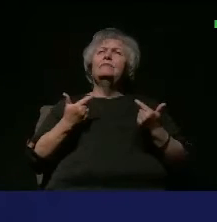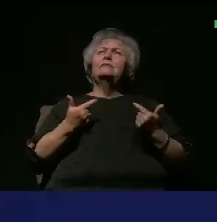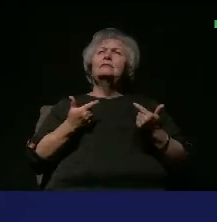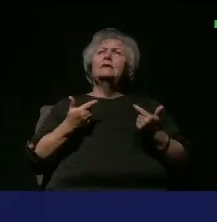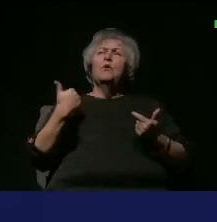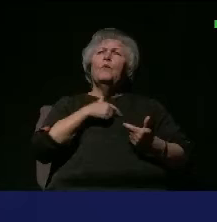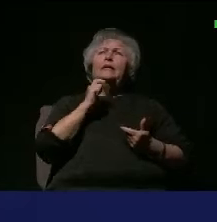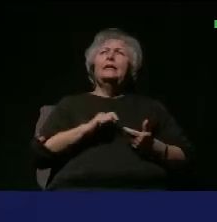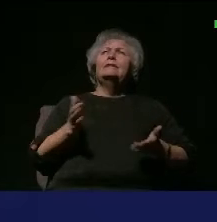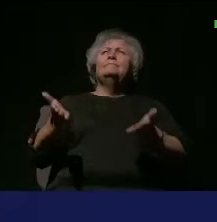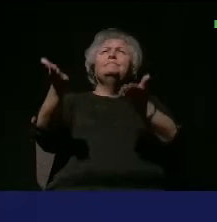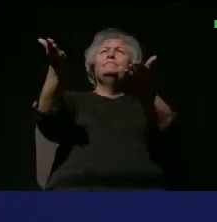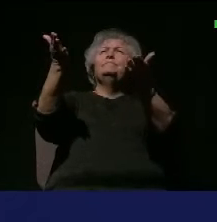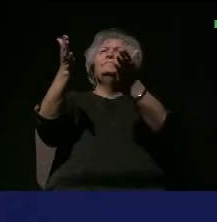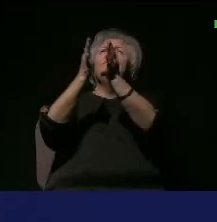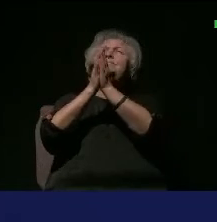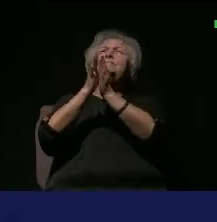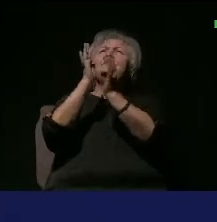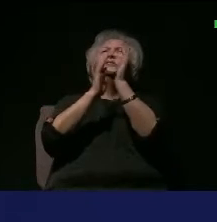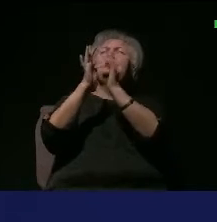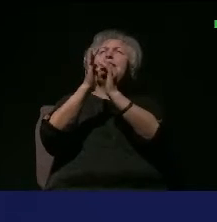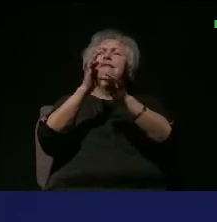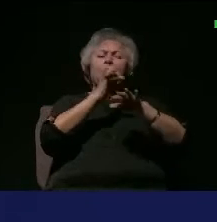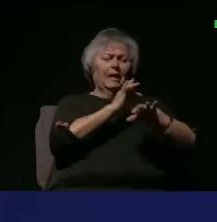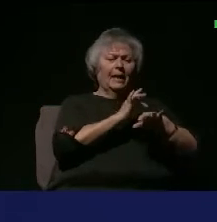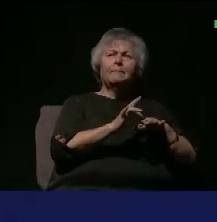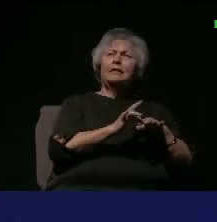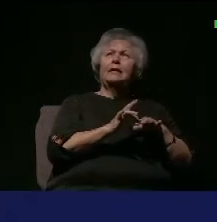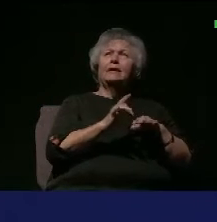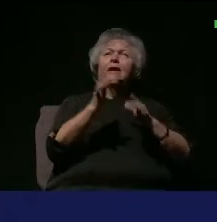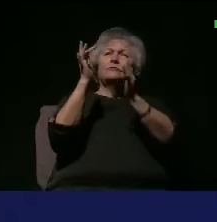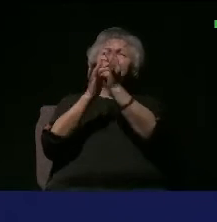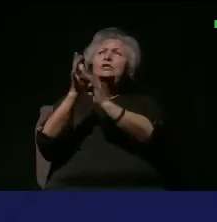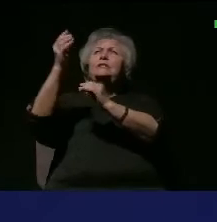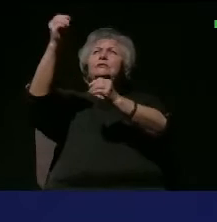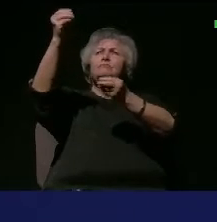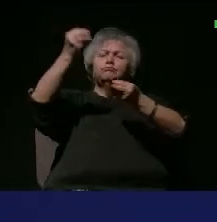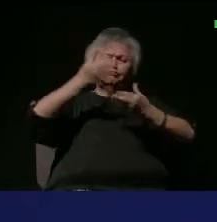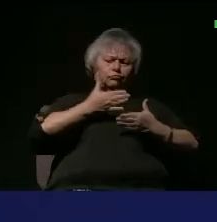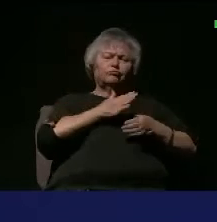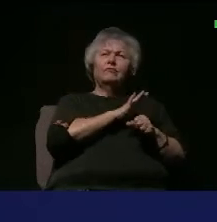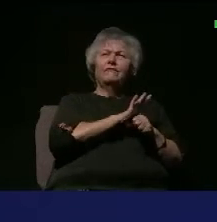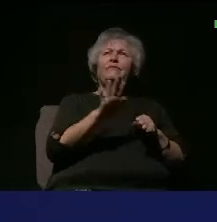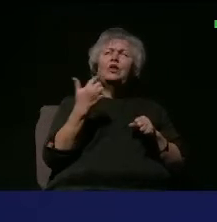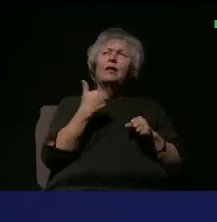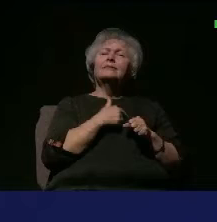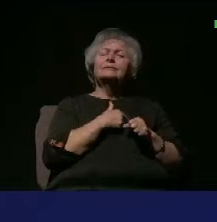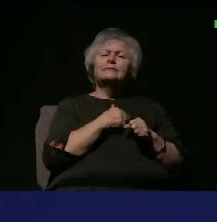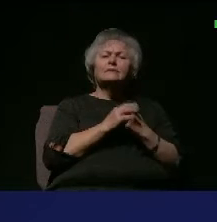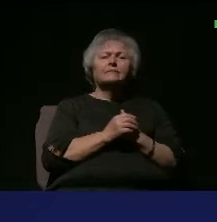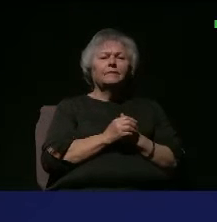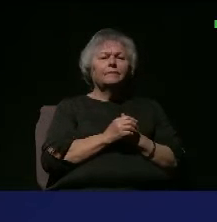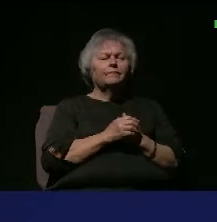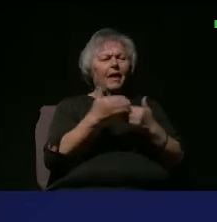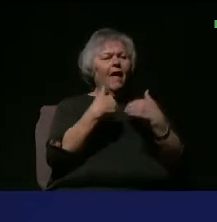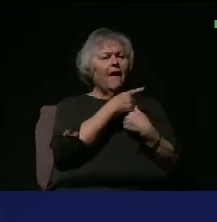His grace and His mercy and bestow forgiveness on us. Have you received God's grace? Listen, you may